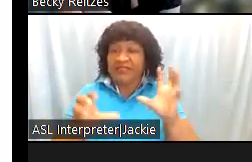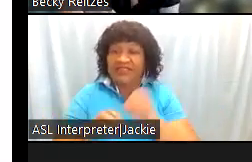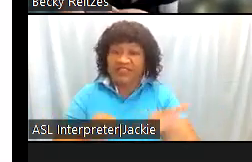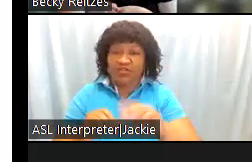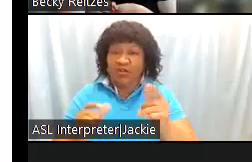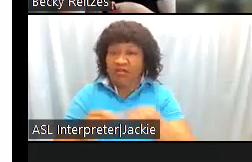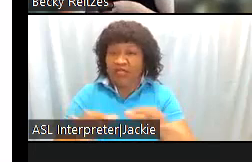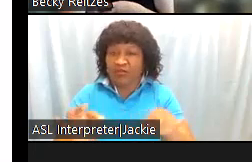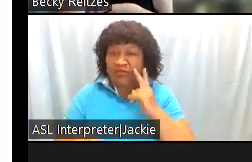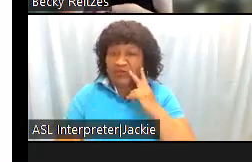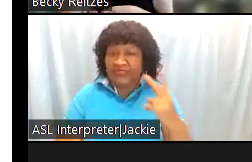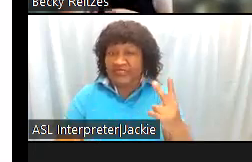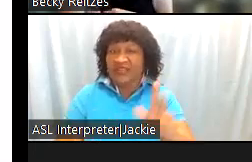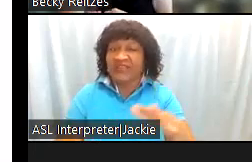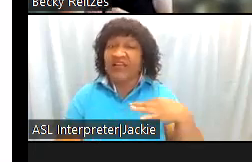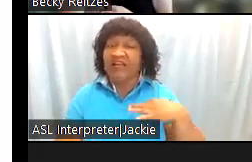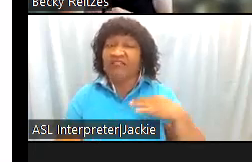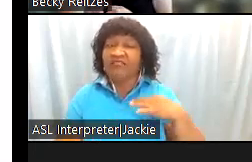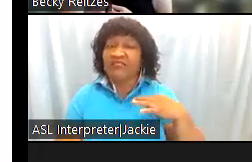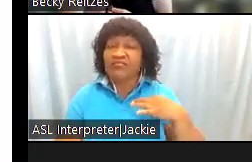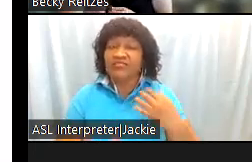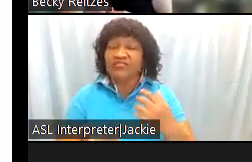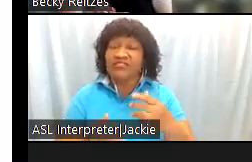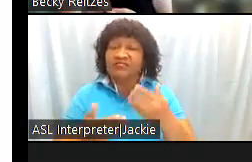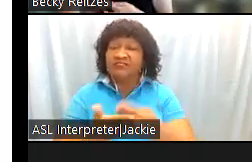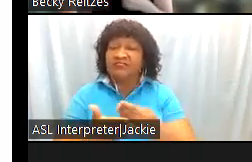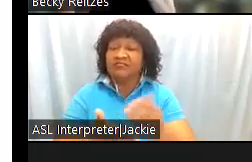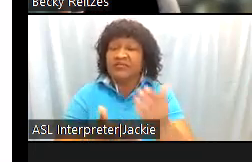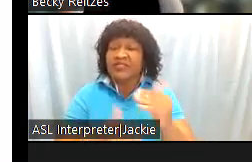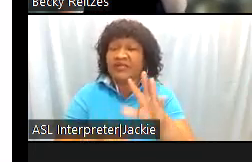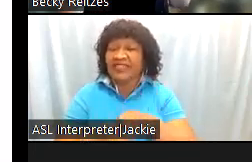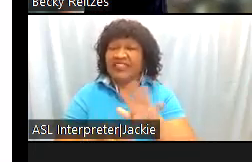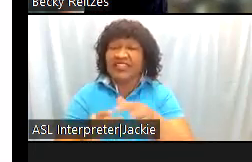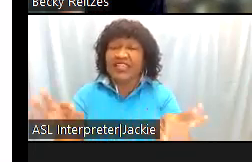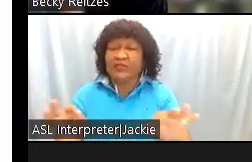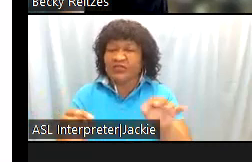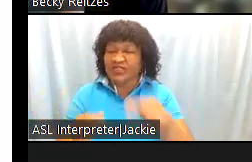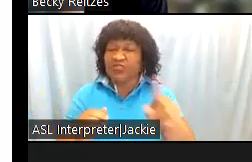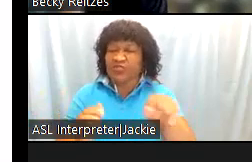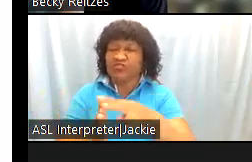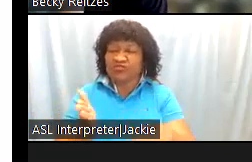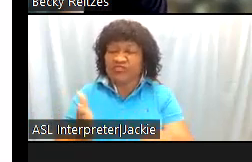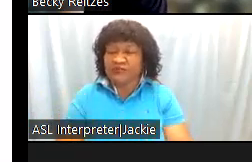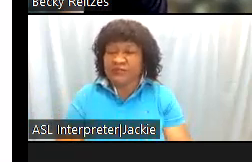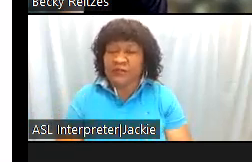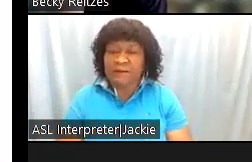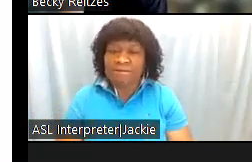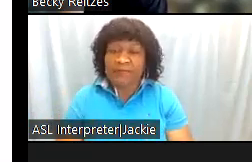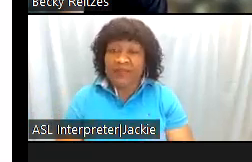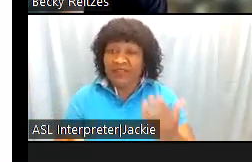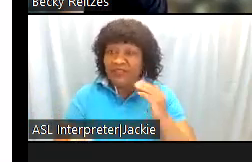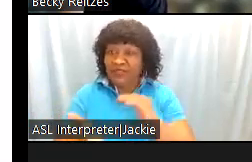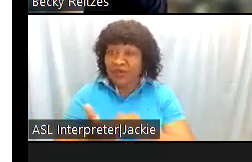see this eligibility income limit in the language that you need it to be in.